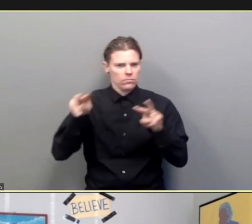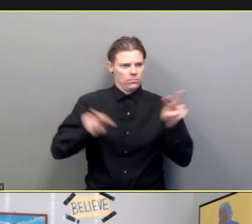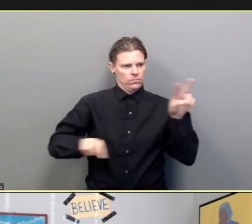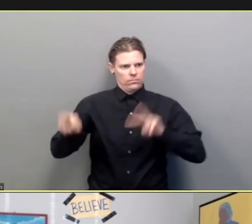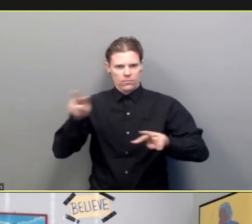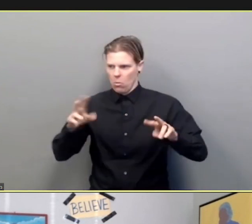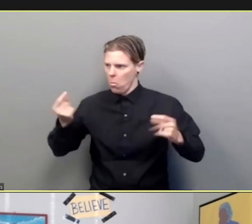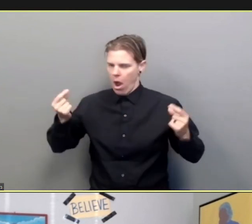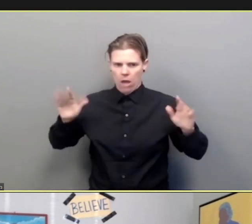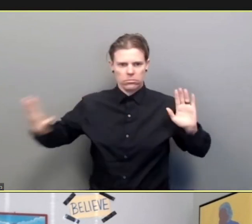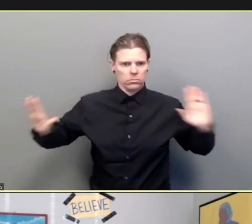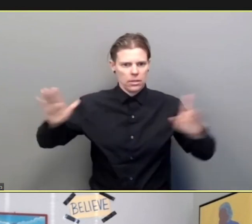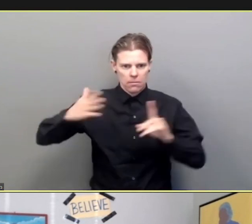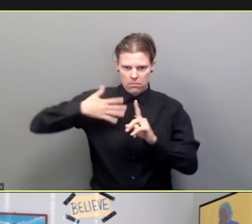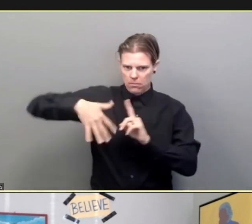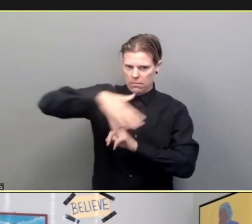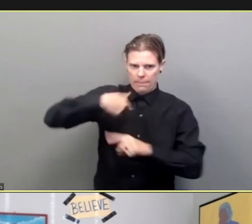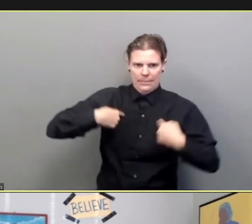then modulate